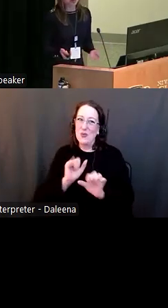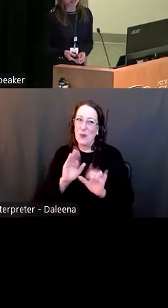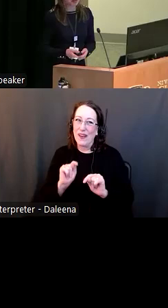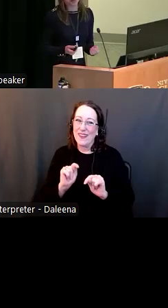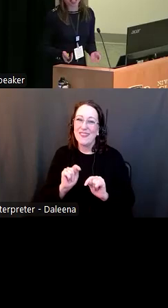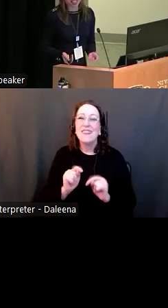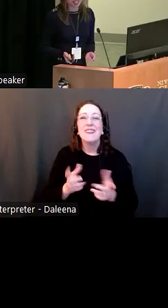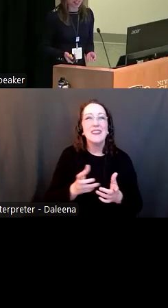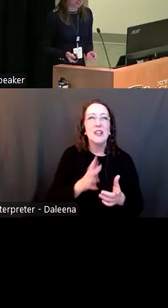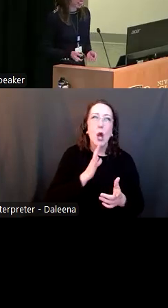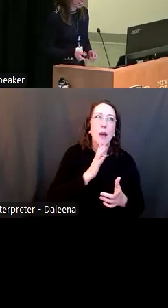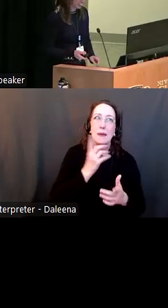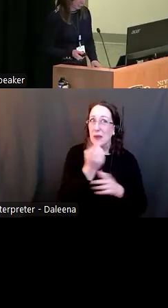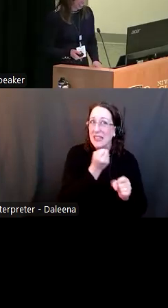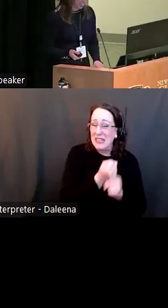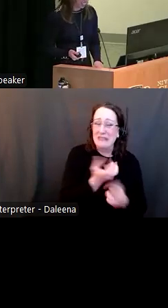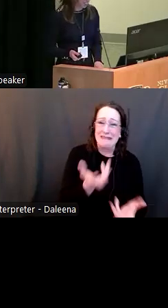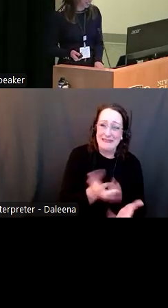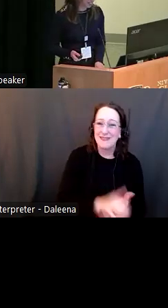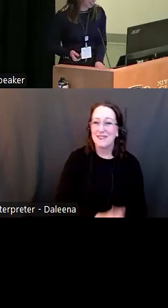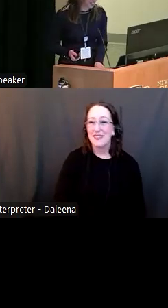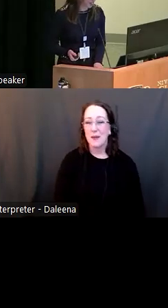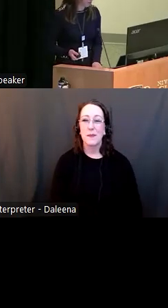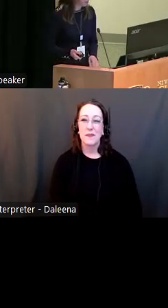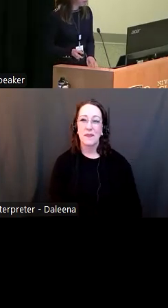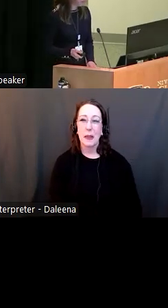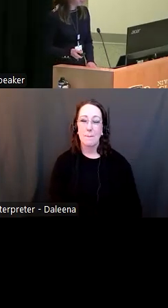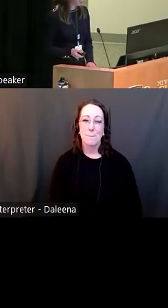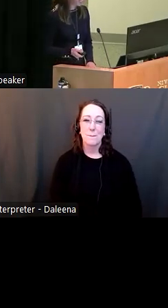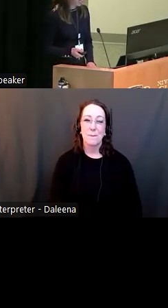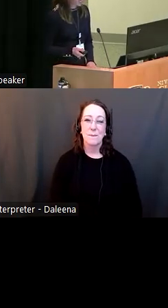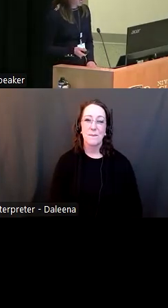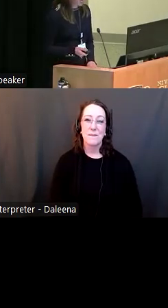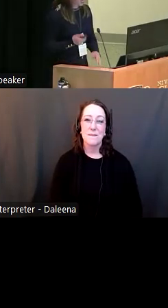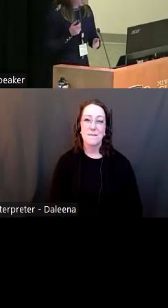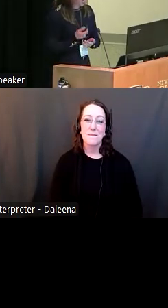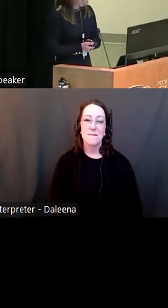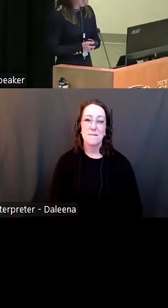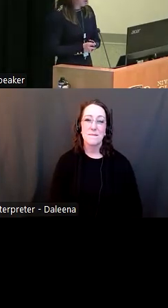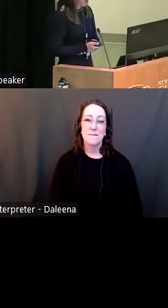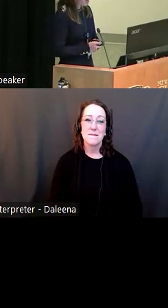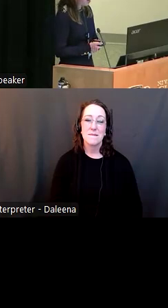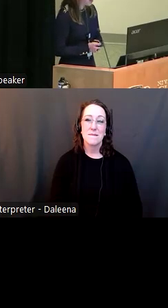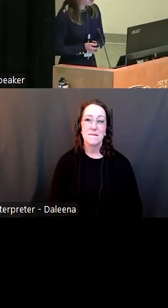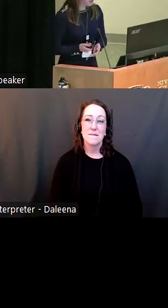Talk to me in maybe a 1 year's time.